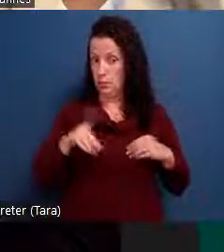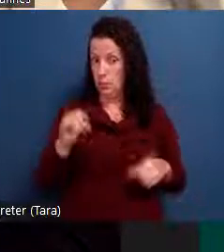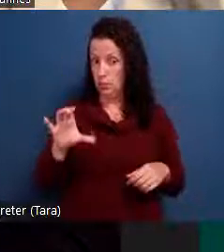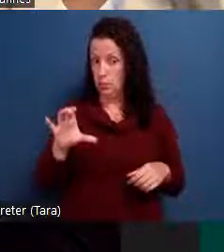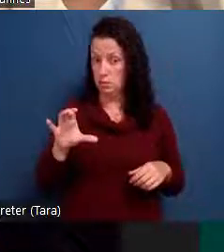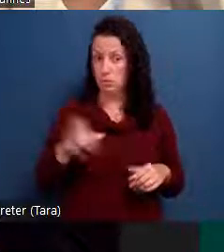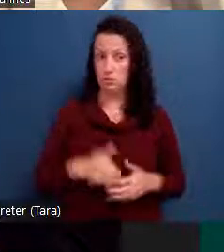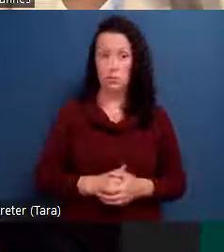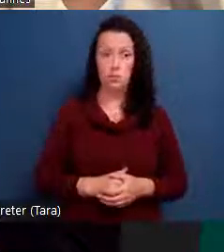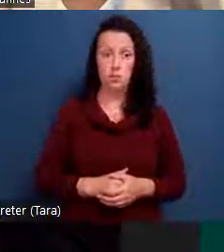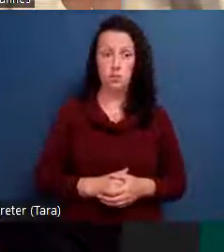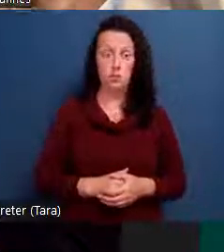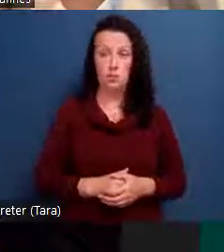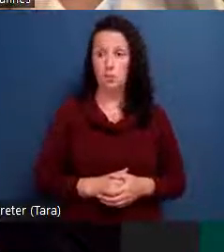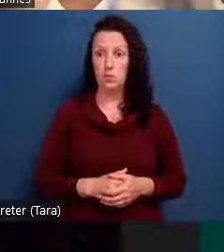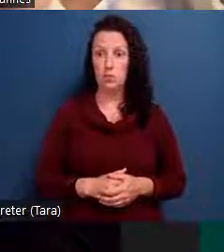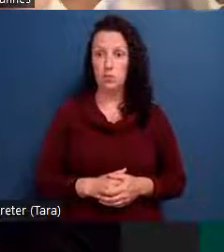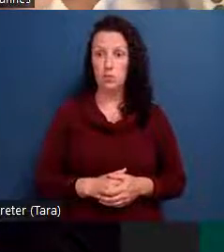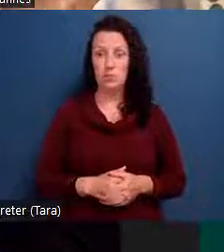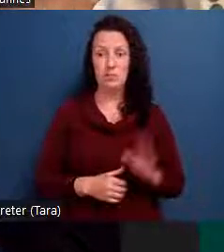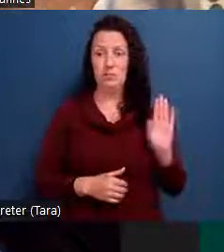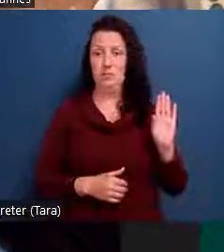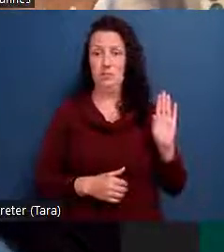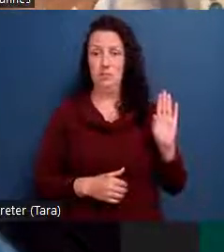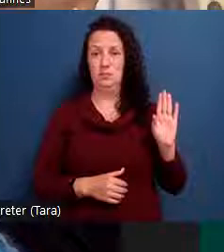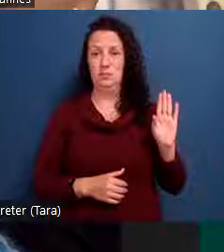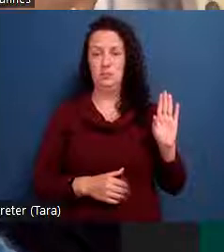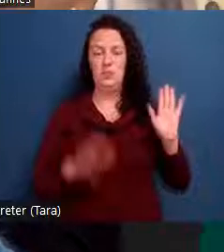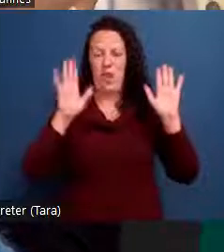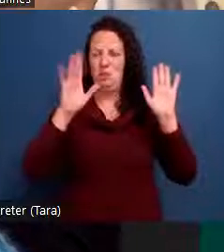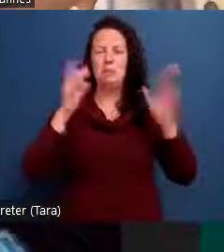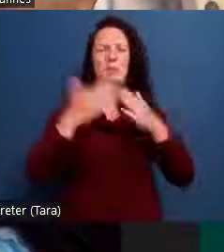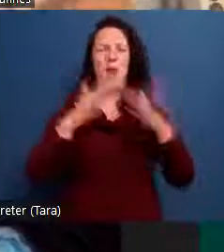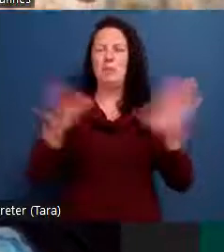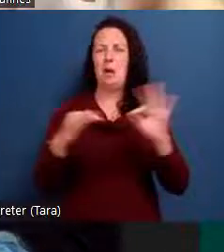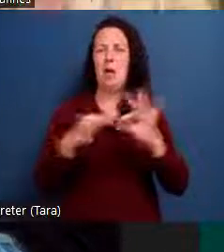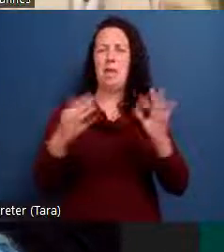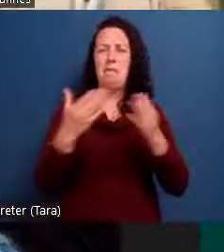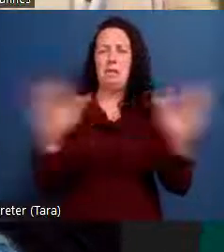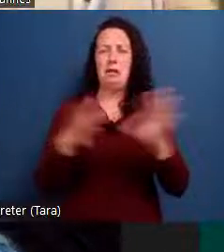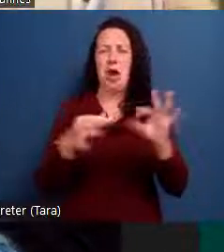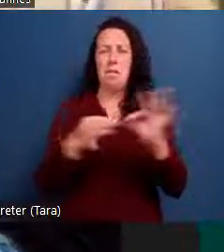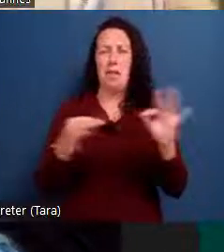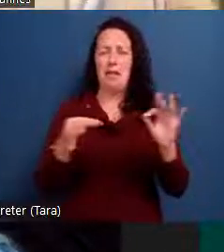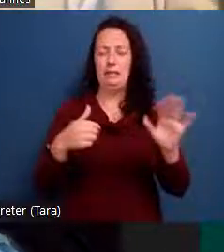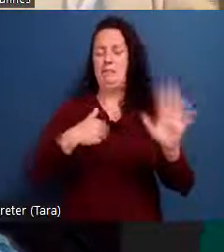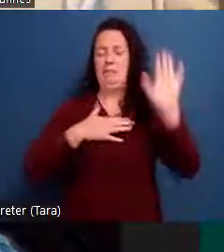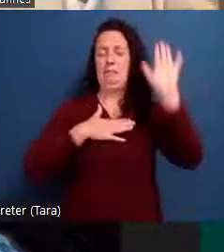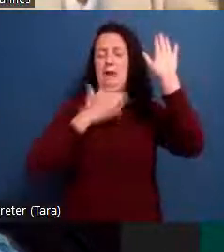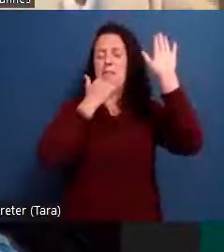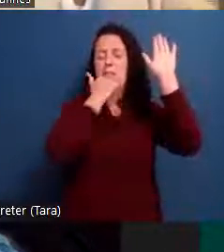Do we have to go to public comment? I was just going to say. Public comment. You're absolutely right. Good catch. My bad.